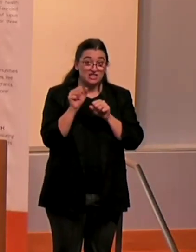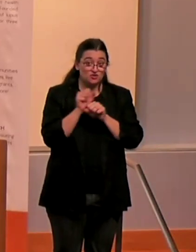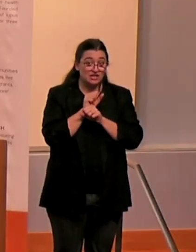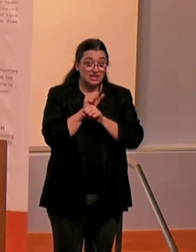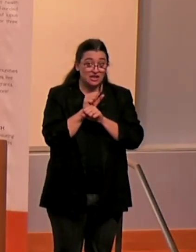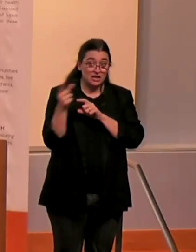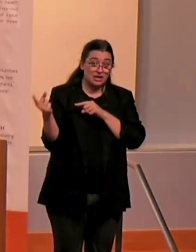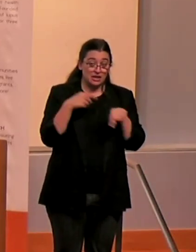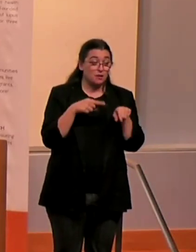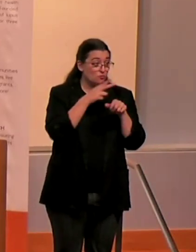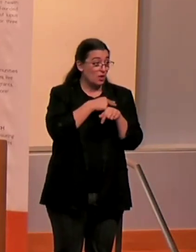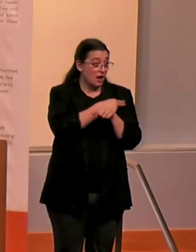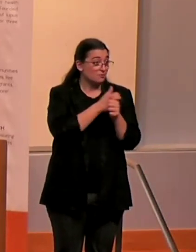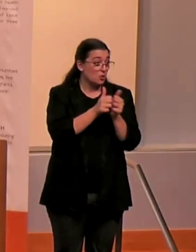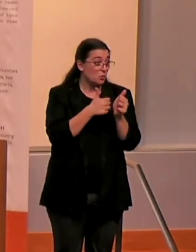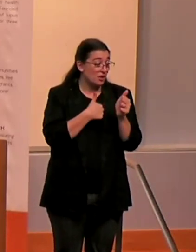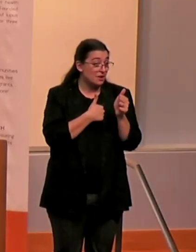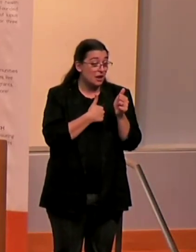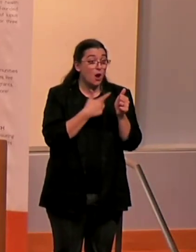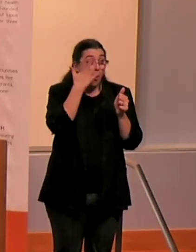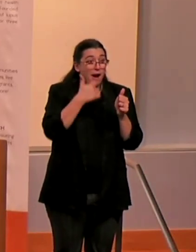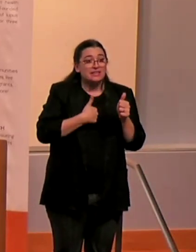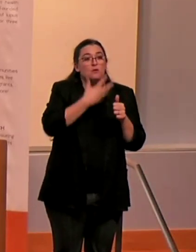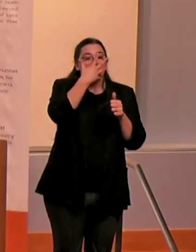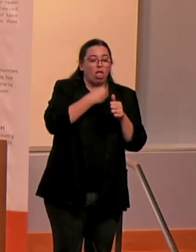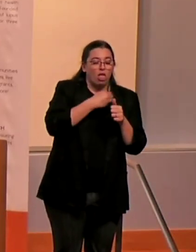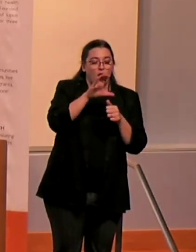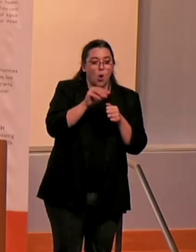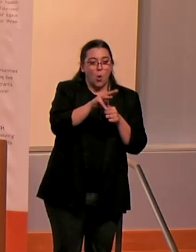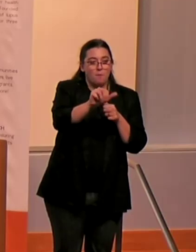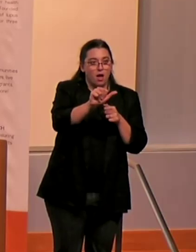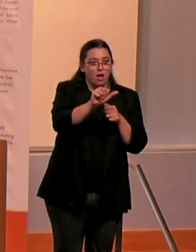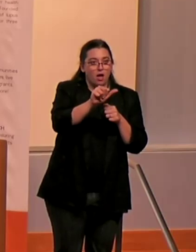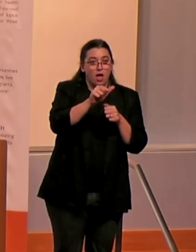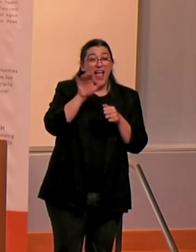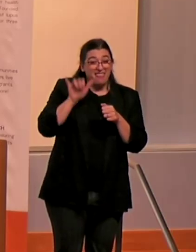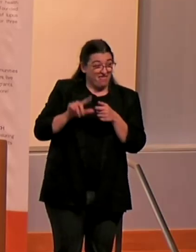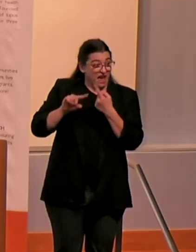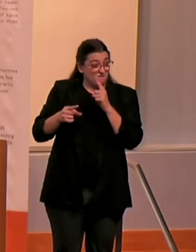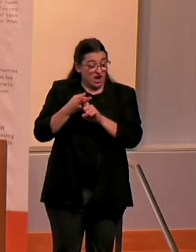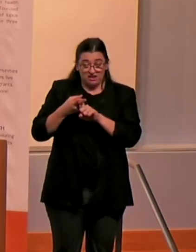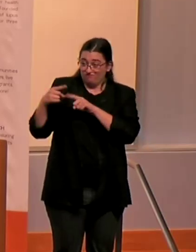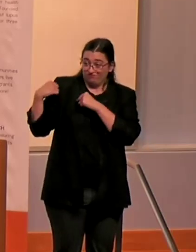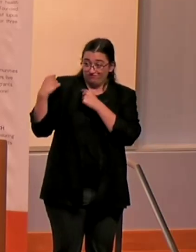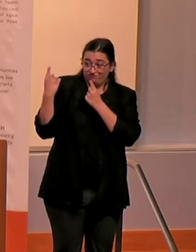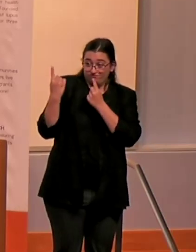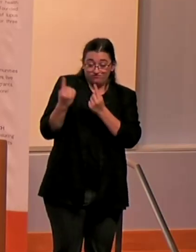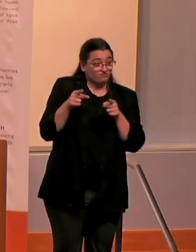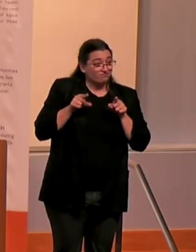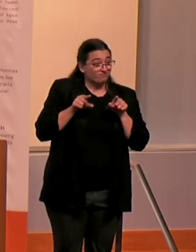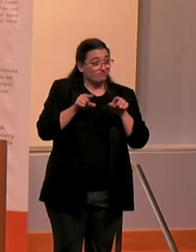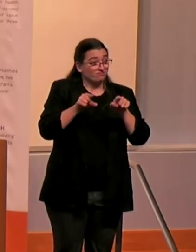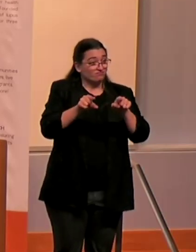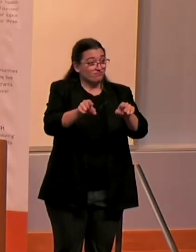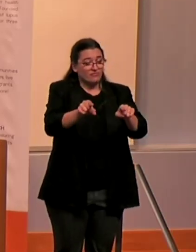at the hospital with me while I was in a coma, and she was there throughout all these years. And once we got older, she said,